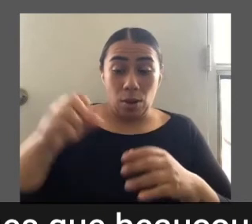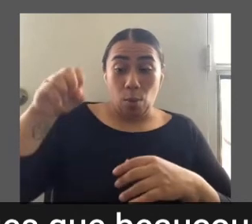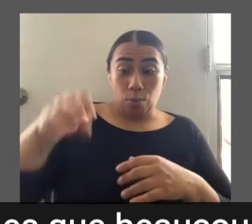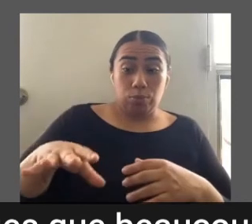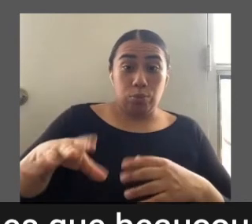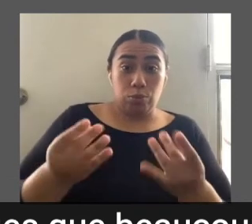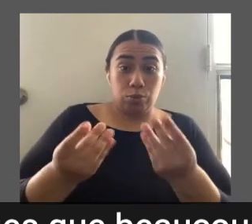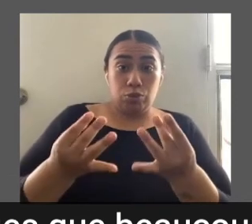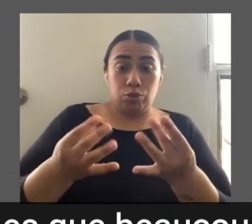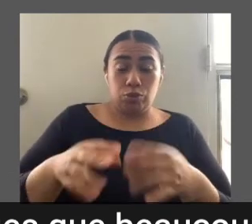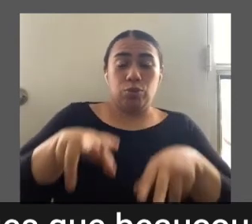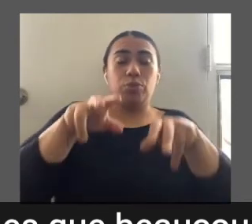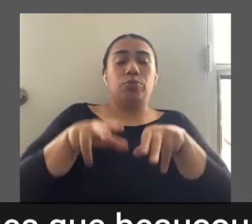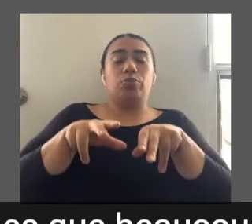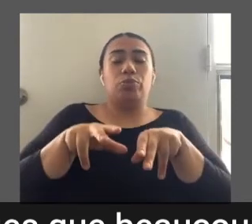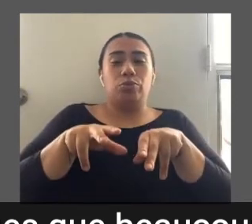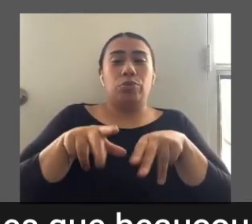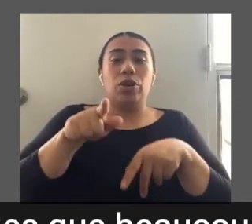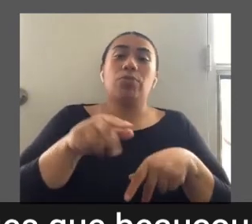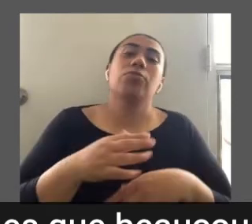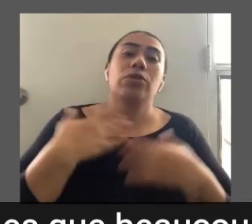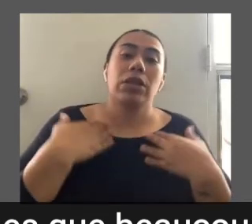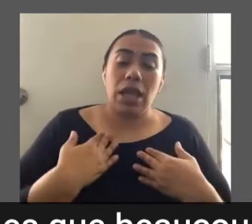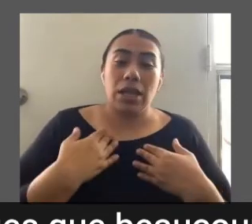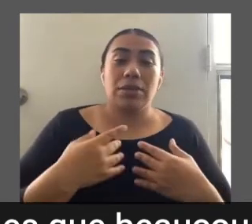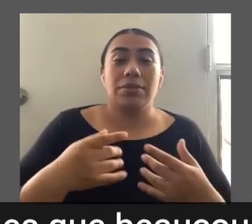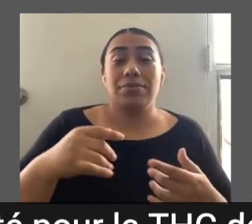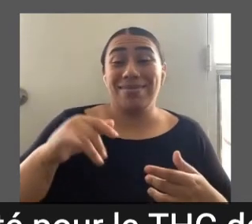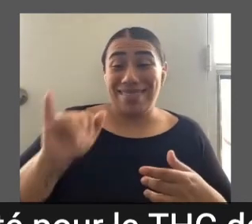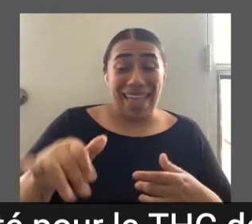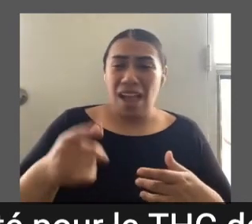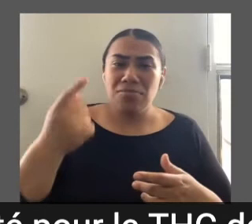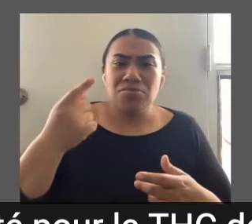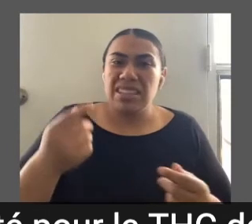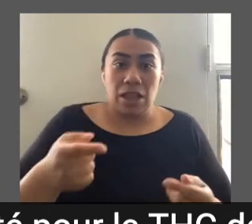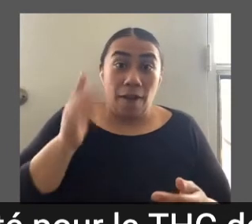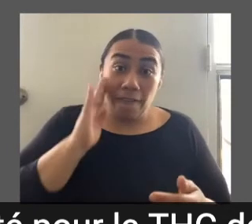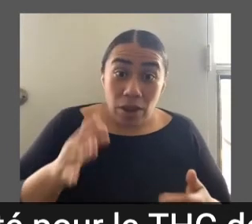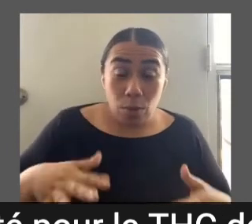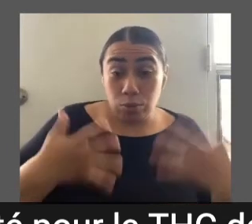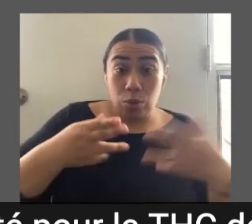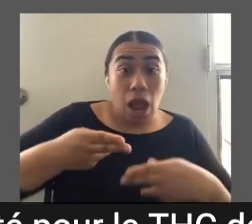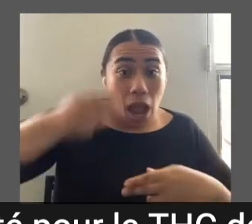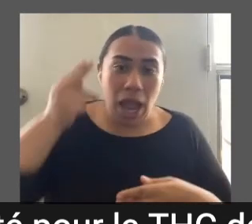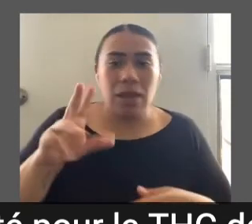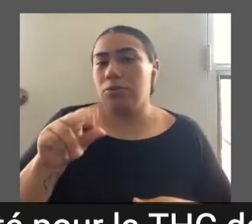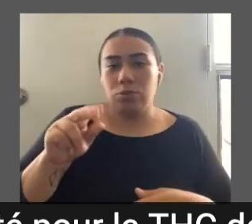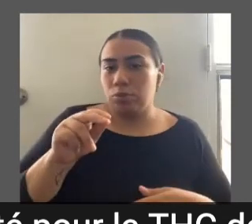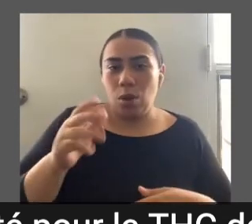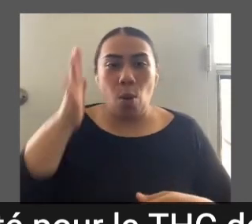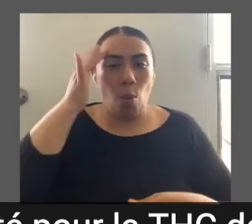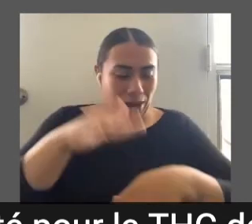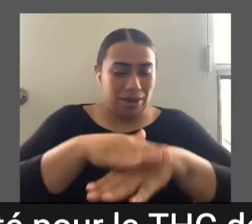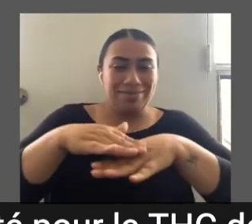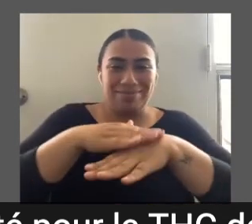One of the features of topical products that many favor is that you typically do not feel any intoxication due to the THC not being